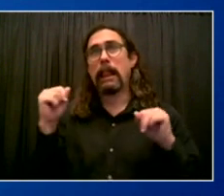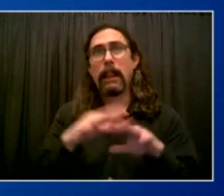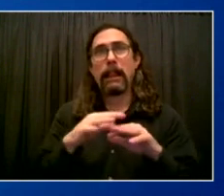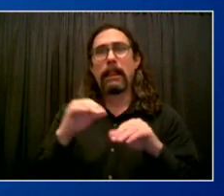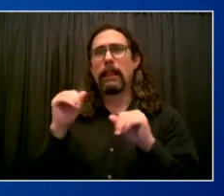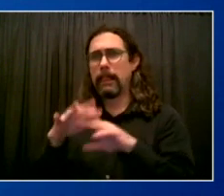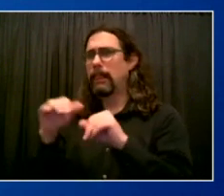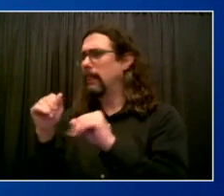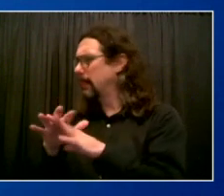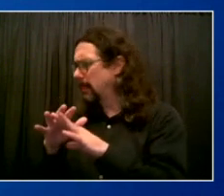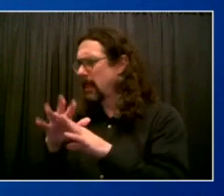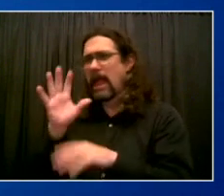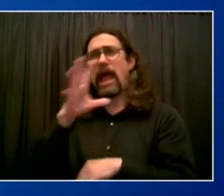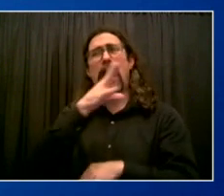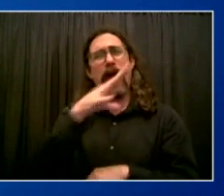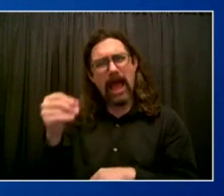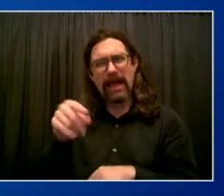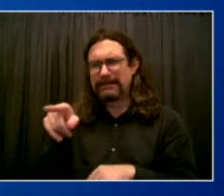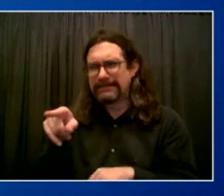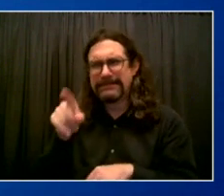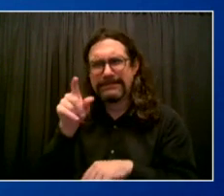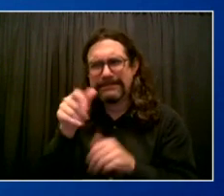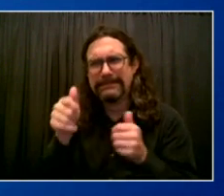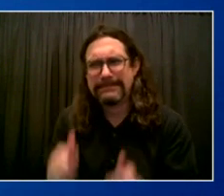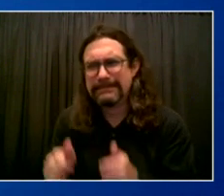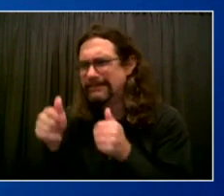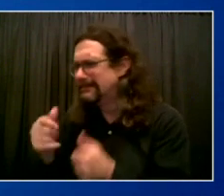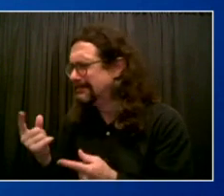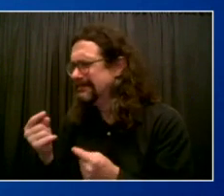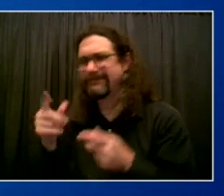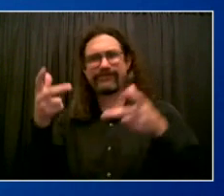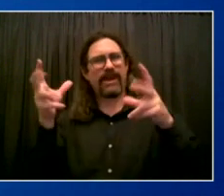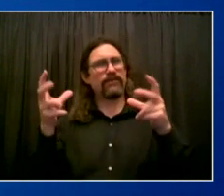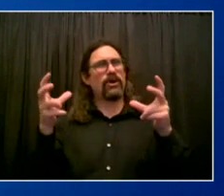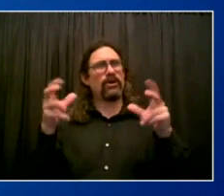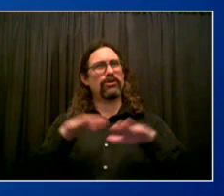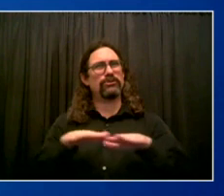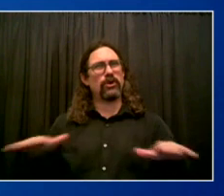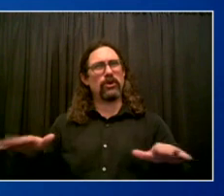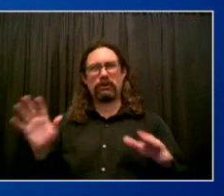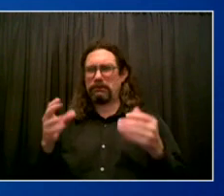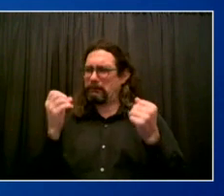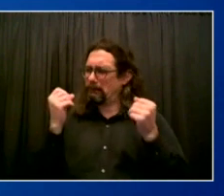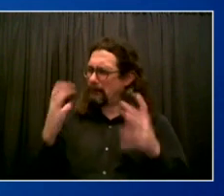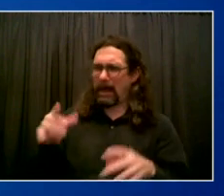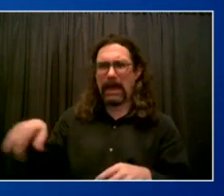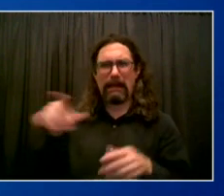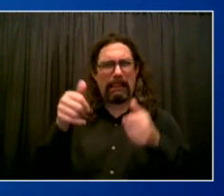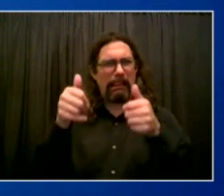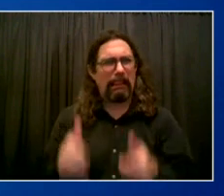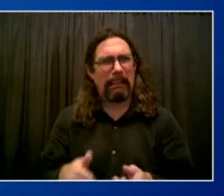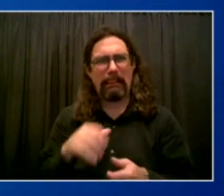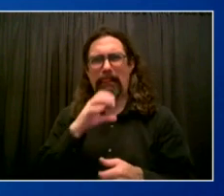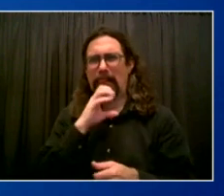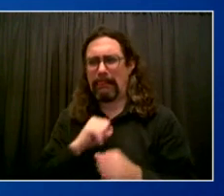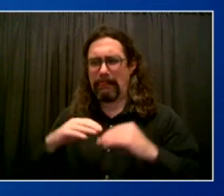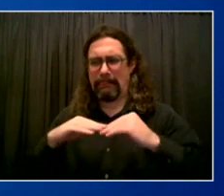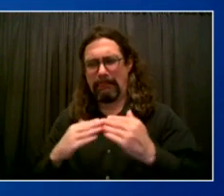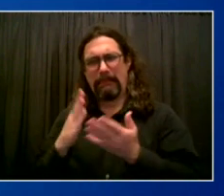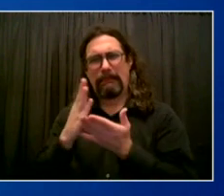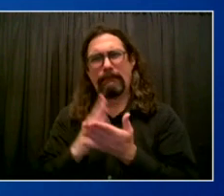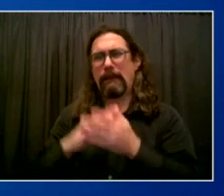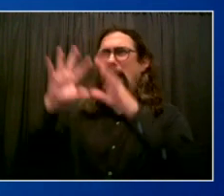obligations with funding and repairs, and that really a lot of these courts are broken down, the ground cracked, rims